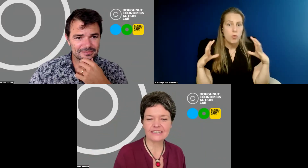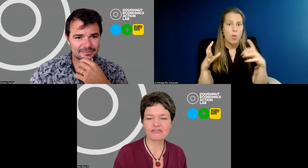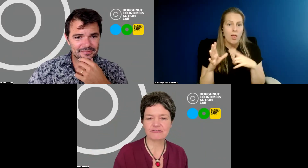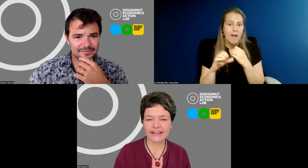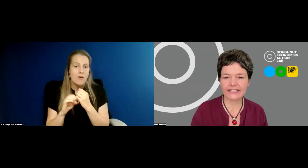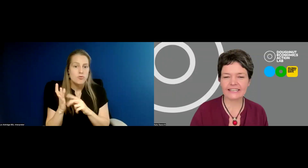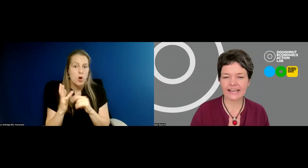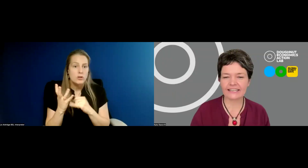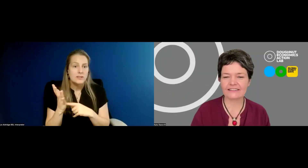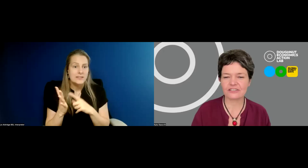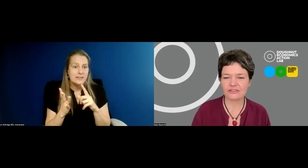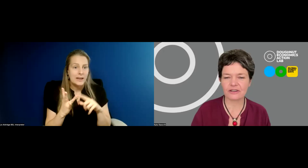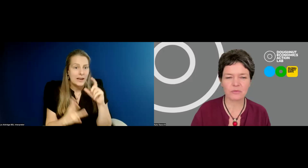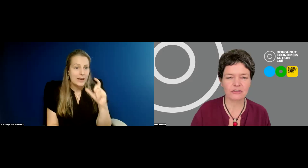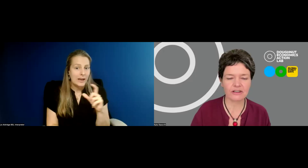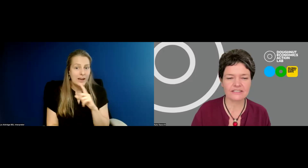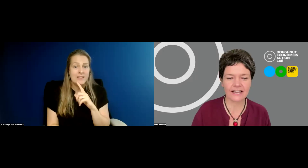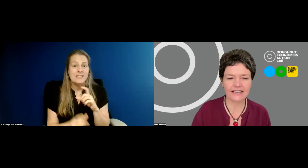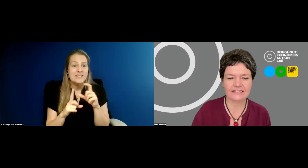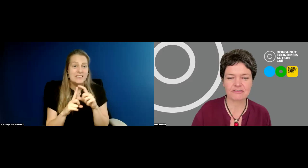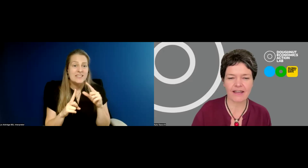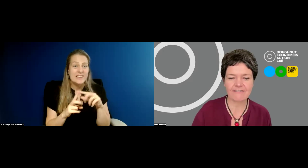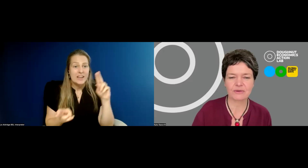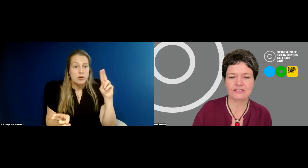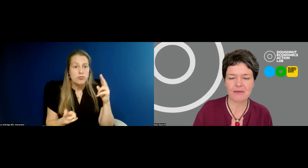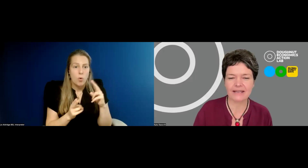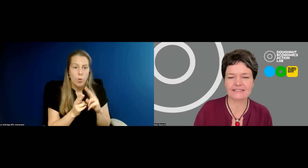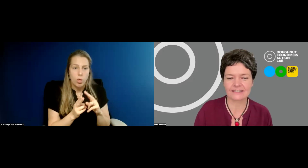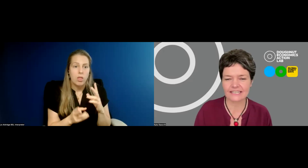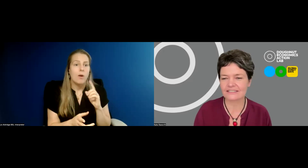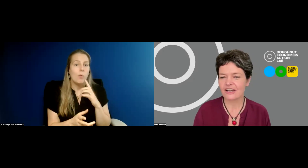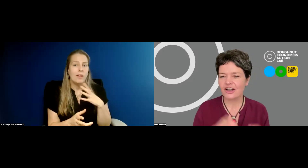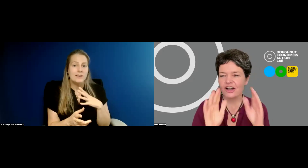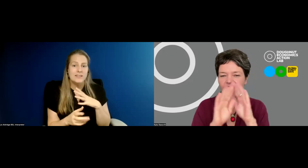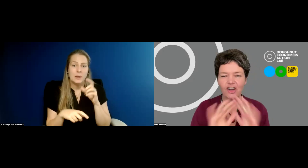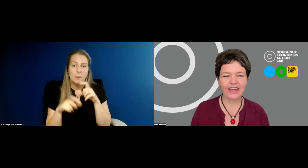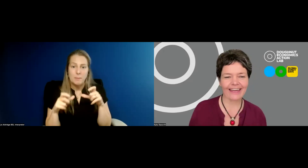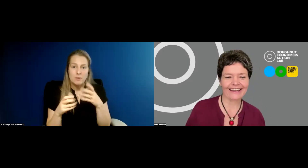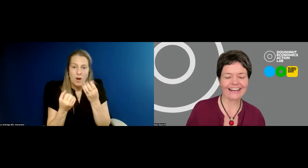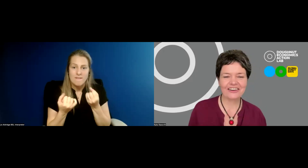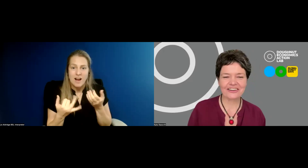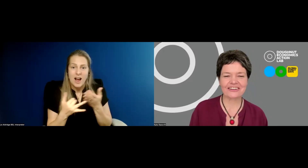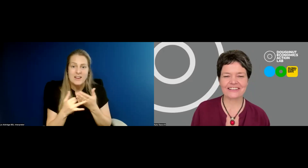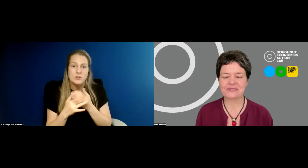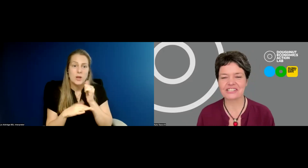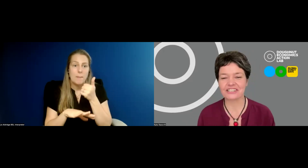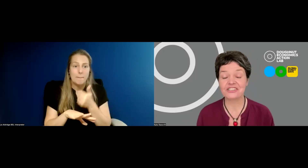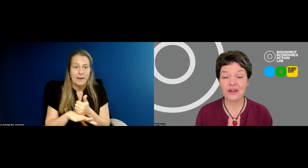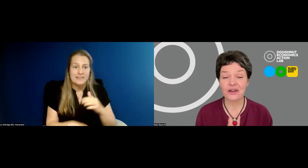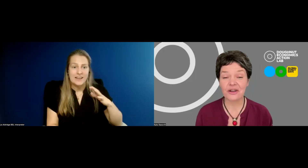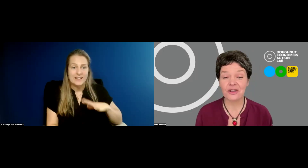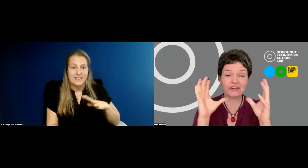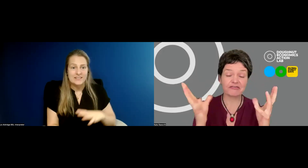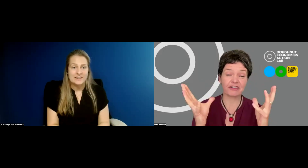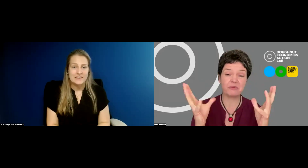is needed to finally get in the donut while granting access for everyone to their basic needs? Okay, a lot going on in this question.